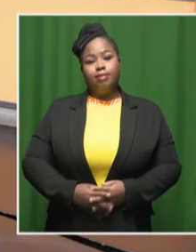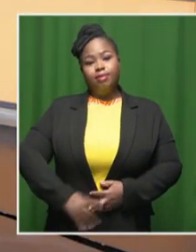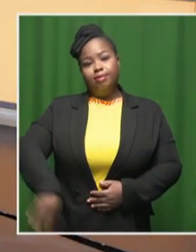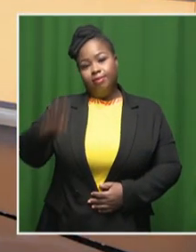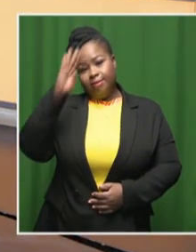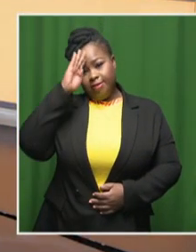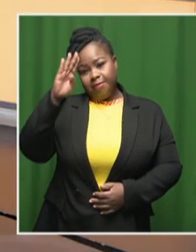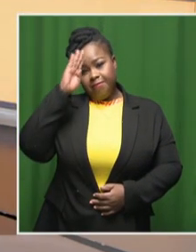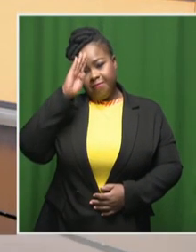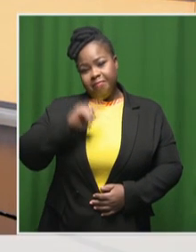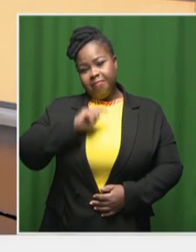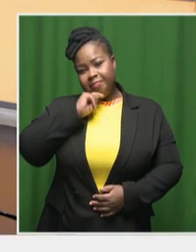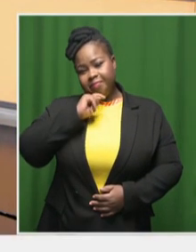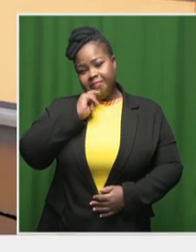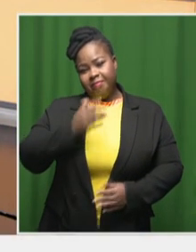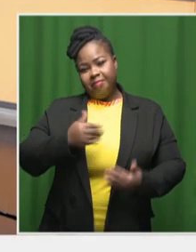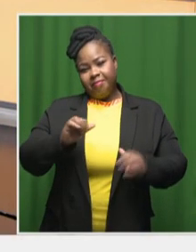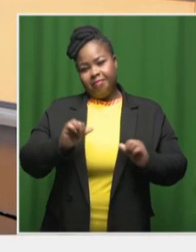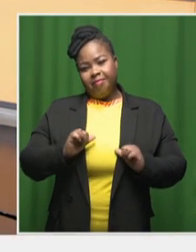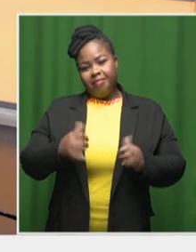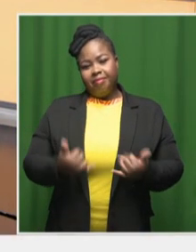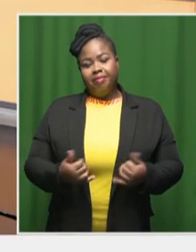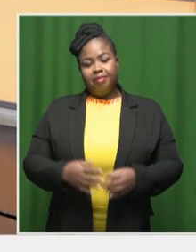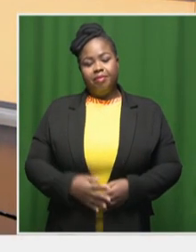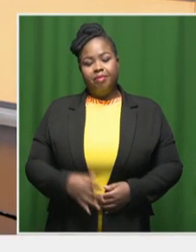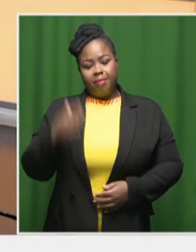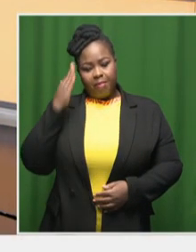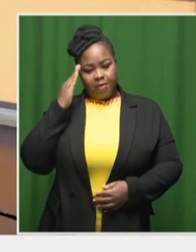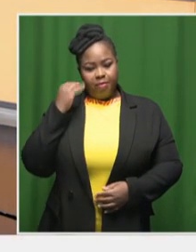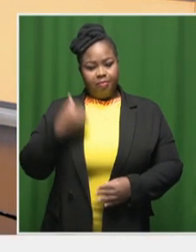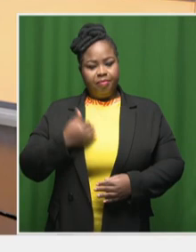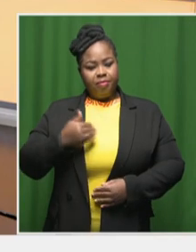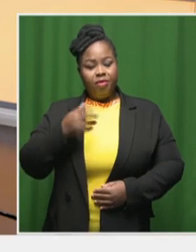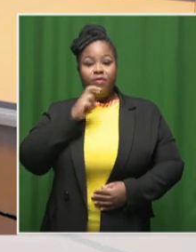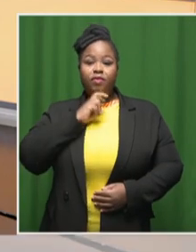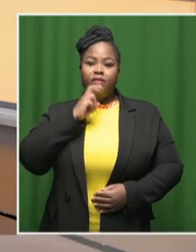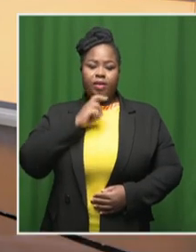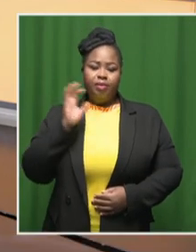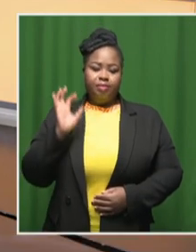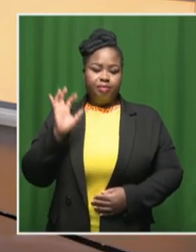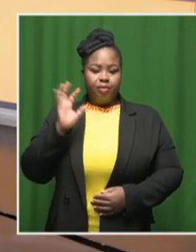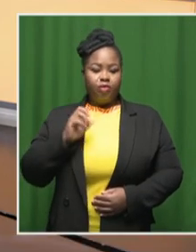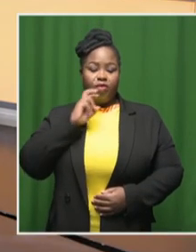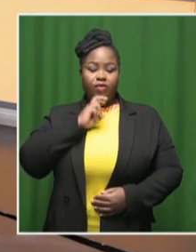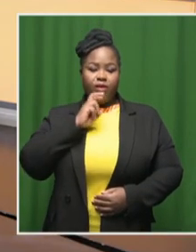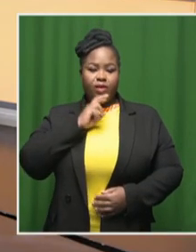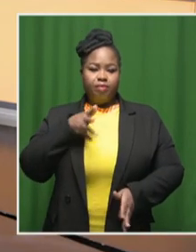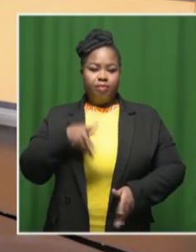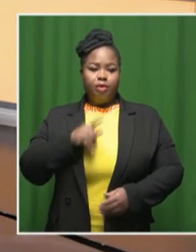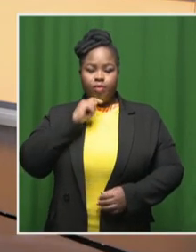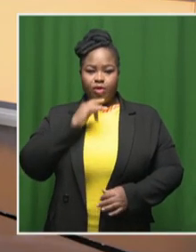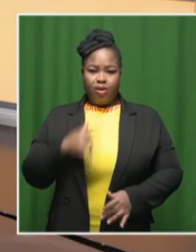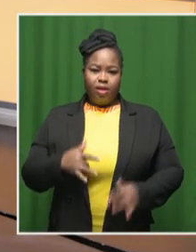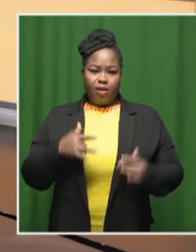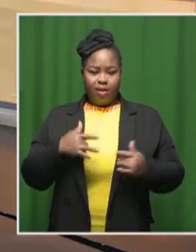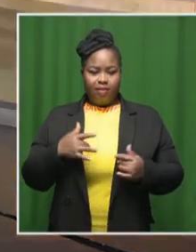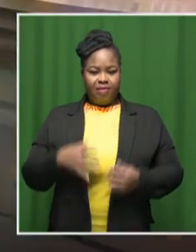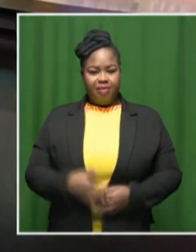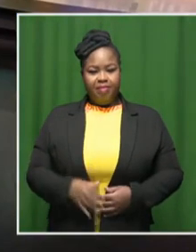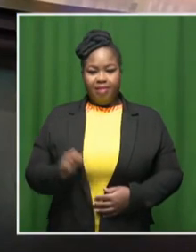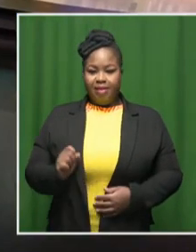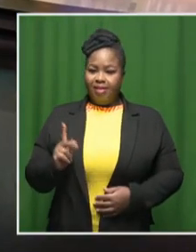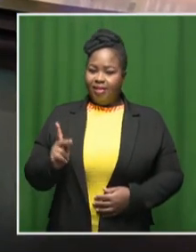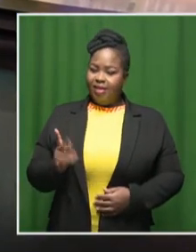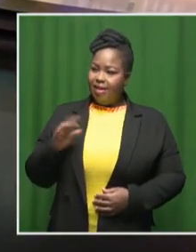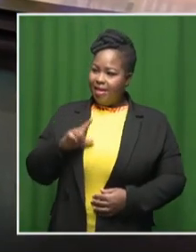A good morning and welcome back to Morning Live. As you know, every single Friday, it's all about Netball Friday right here on Morning Live. And SK and